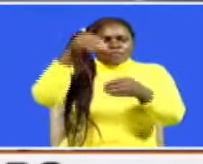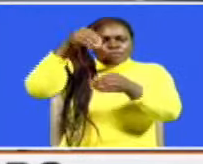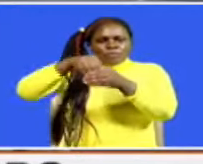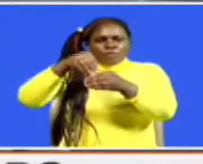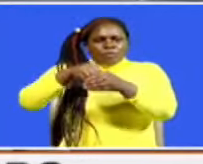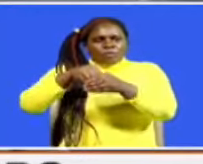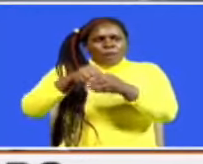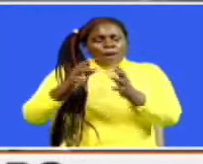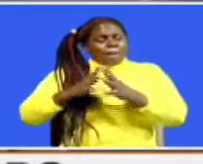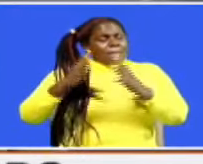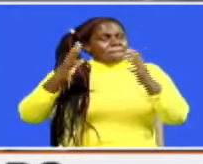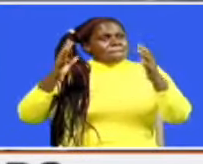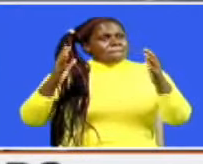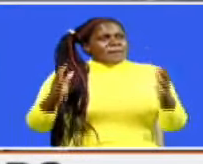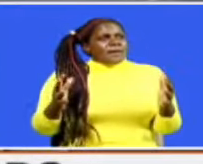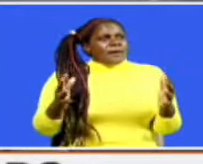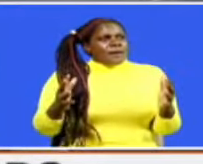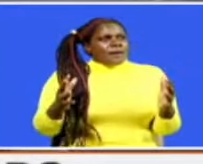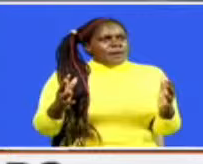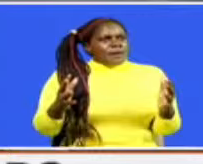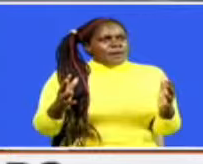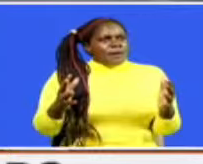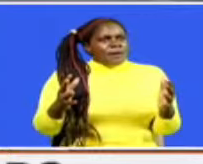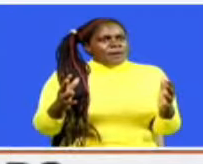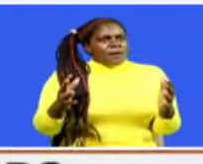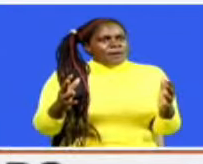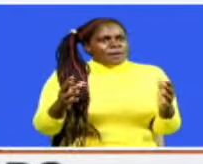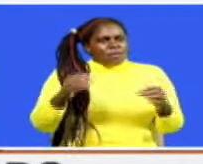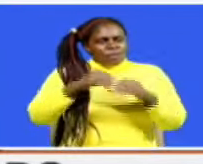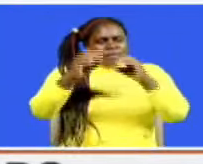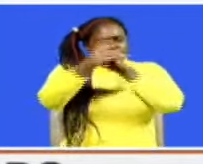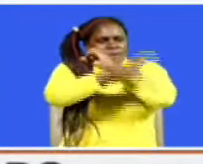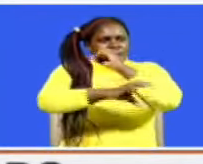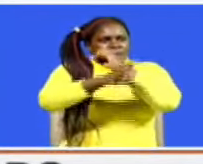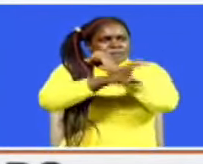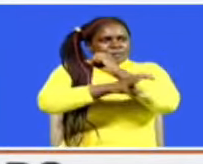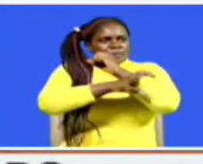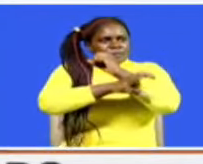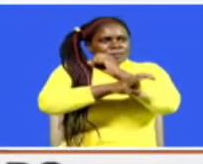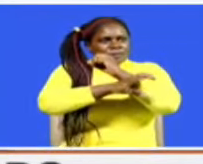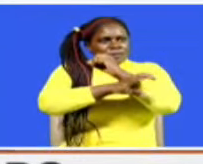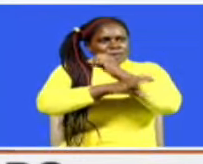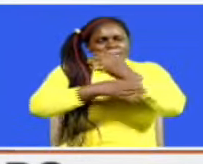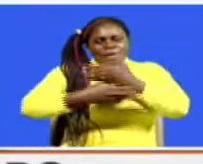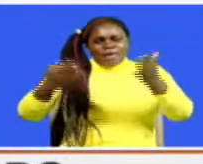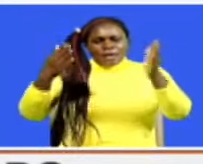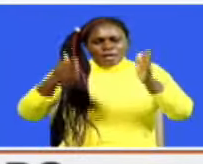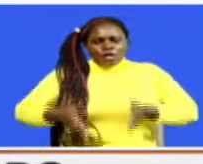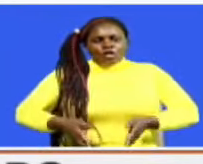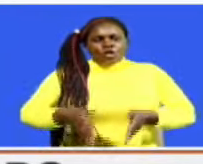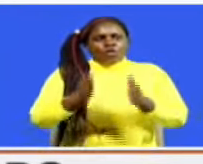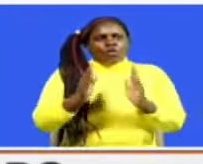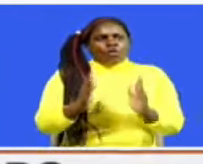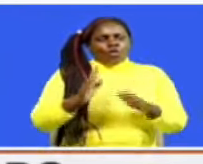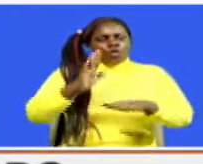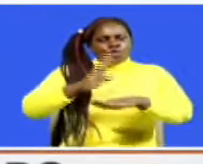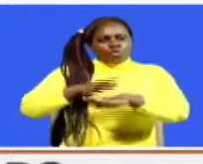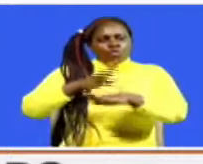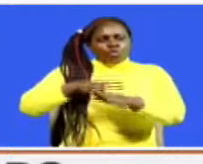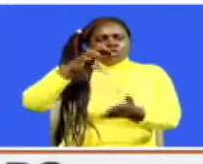It is the hugest, I think, investment in the country. One of the criteria that we use, that any road that is in good